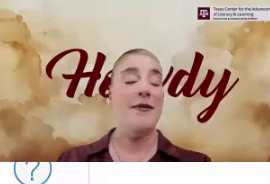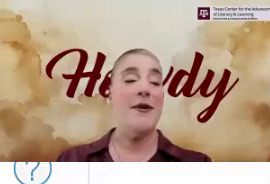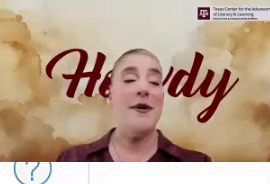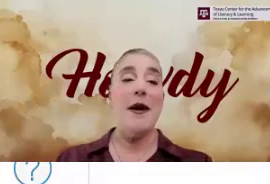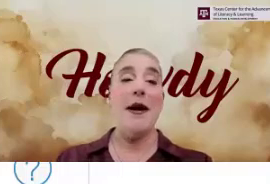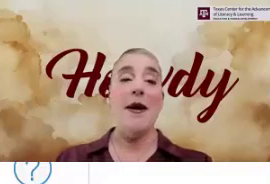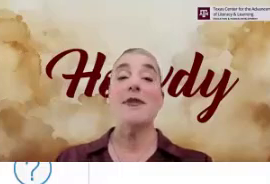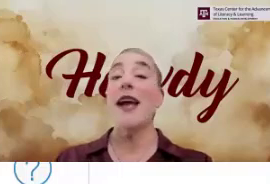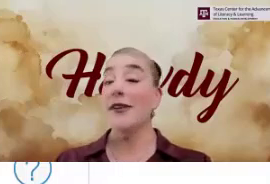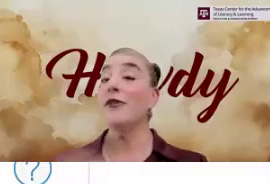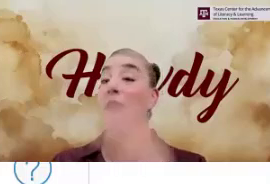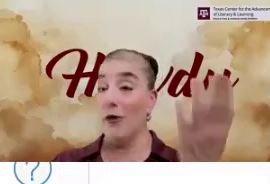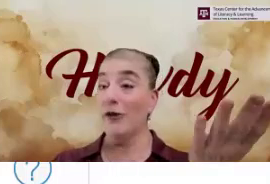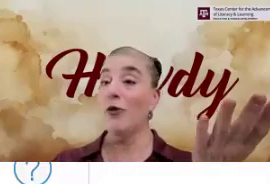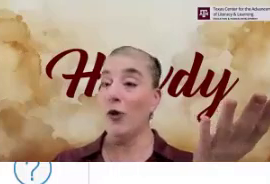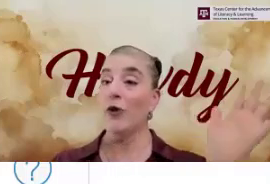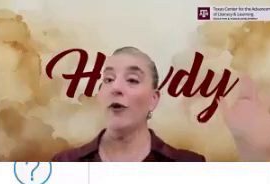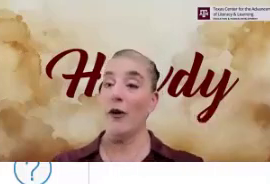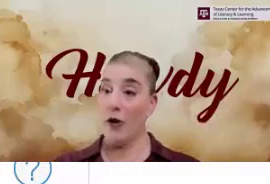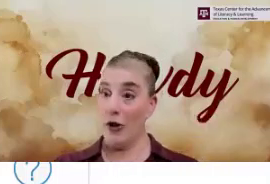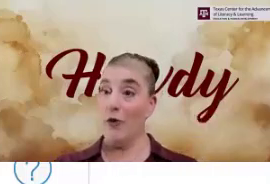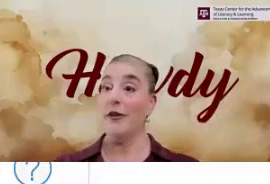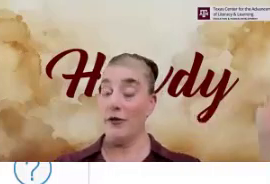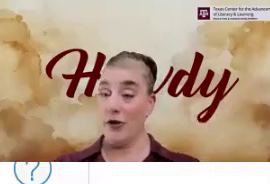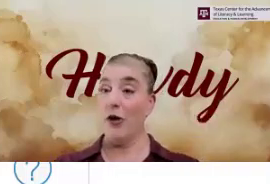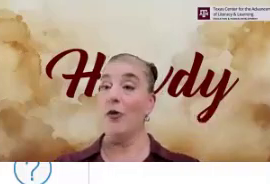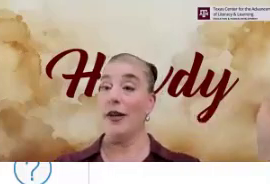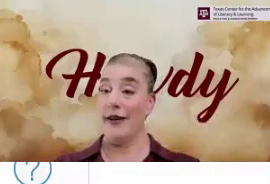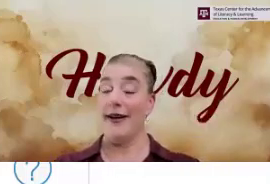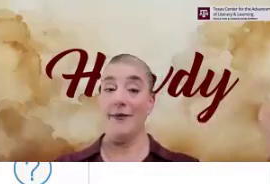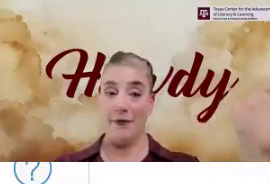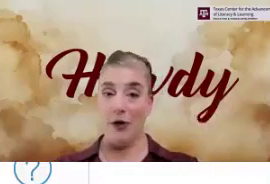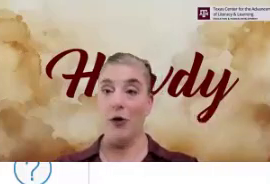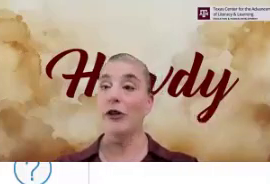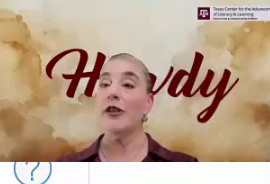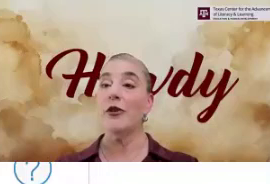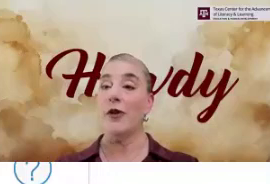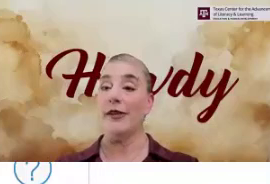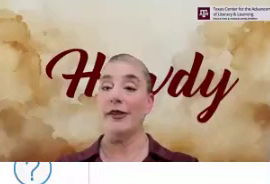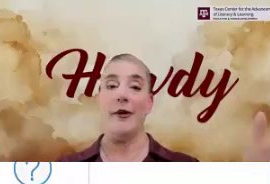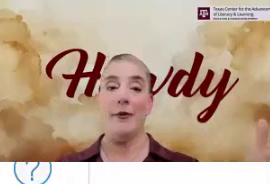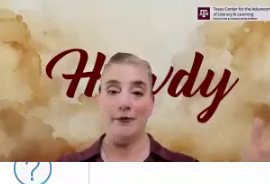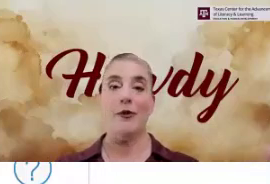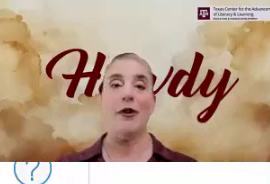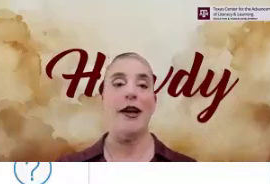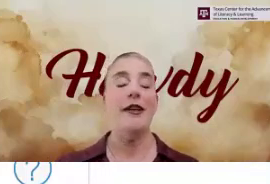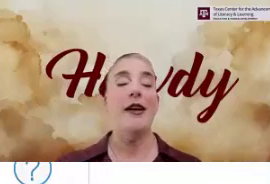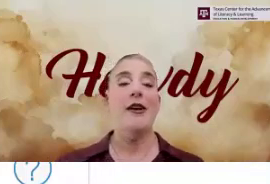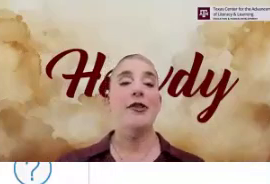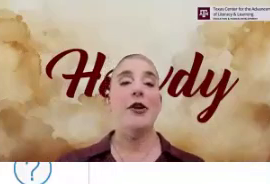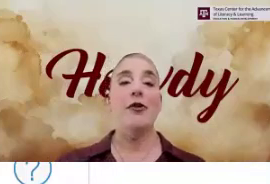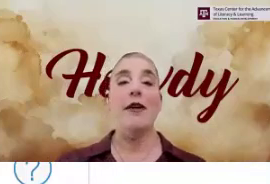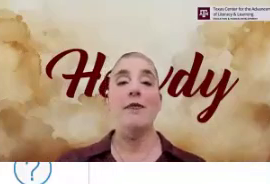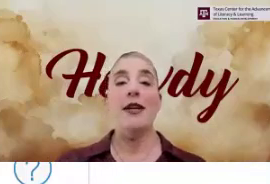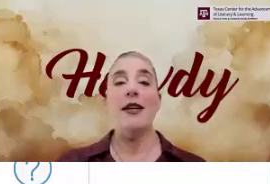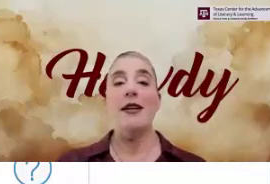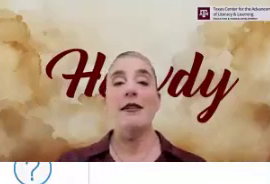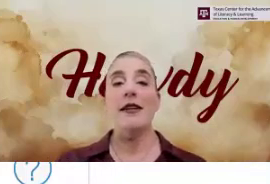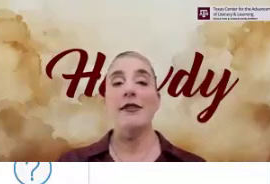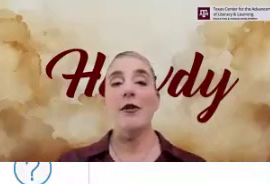Because yeah, so that was the workaround. Go and look in grayscale. Okay.